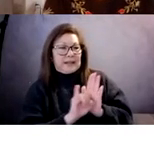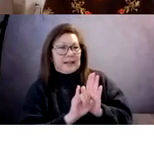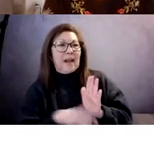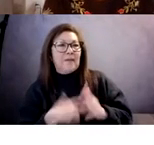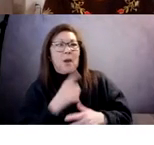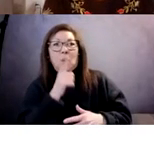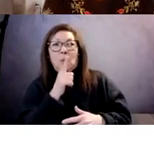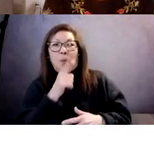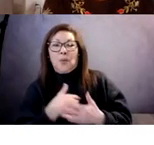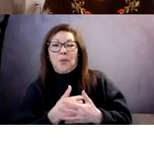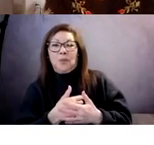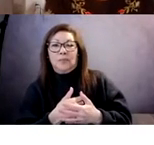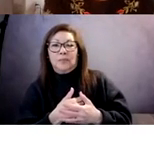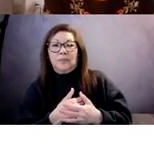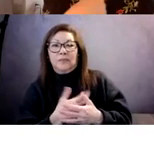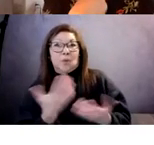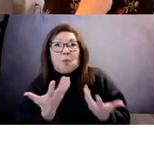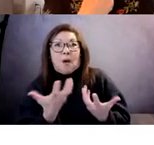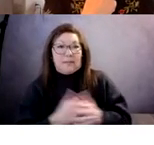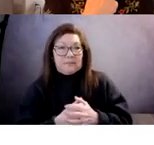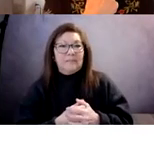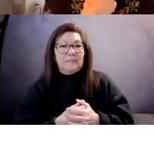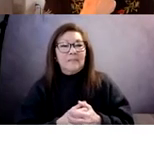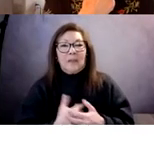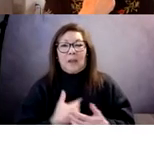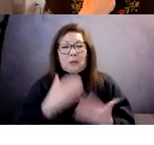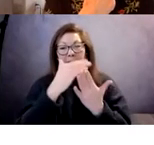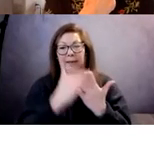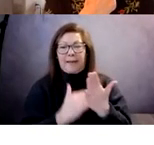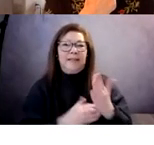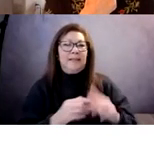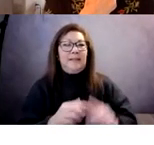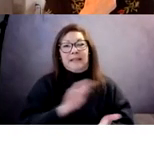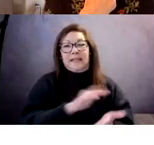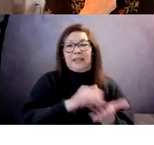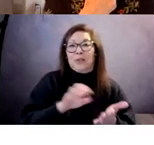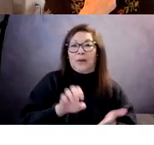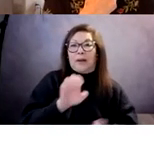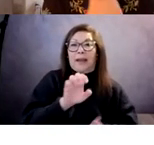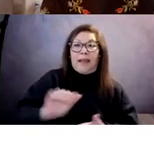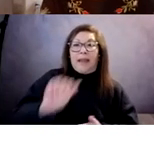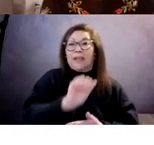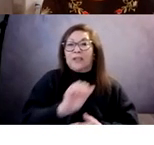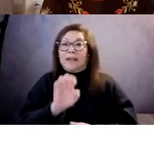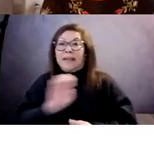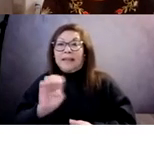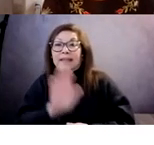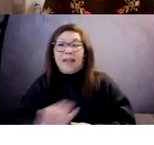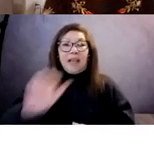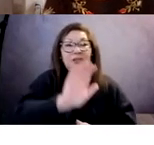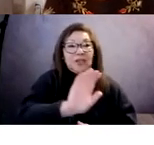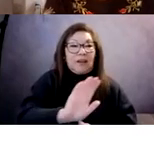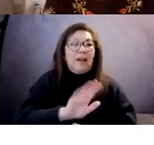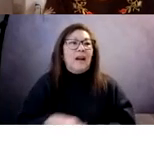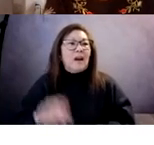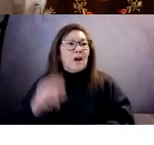however you choose. So we list here Central Asia, East Asia, Hawaii, Pacific Islands, the